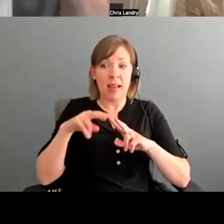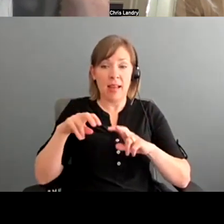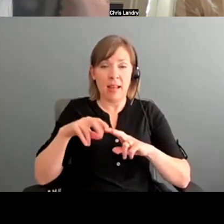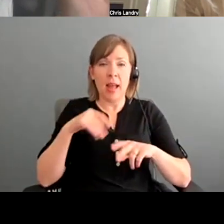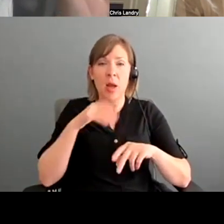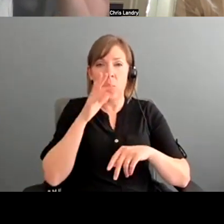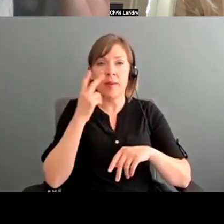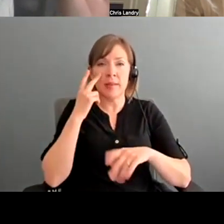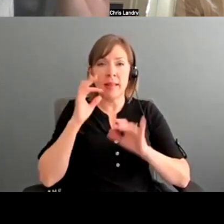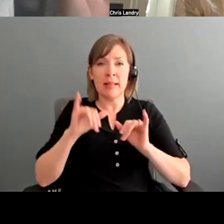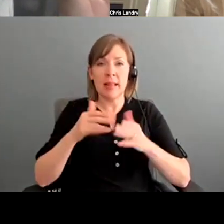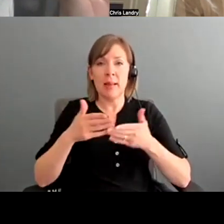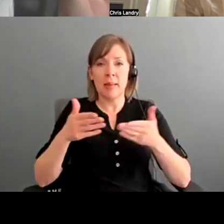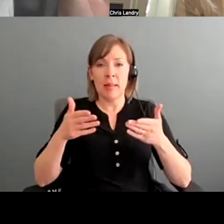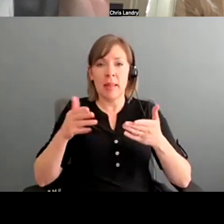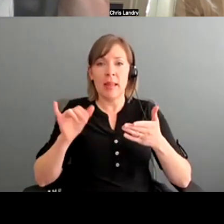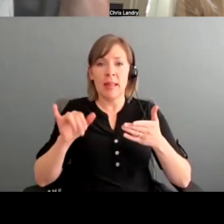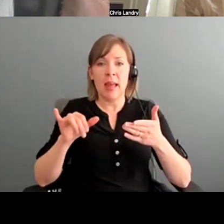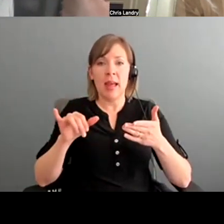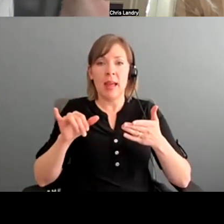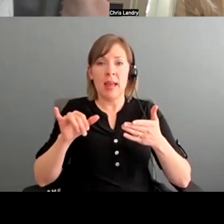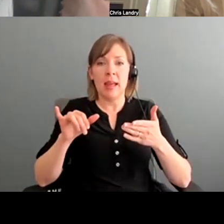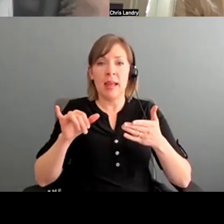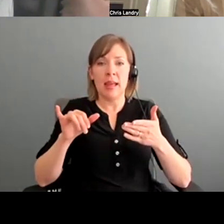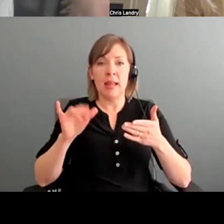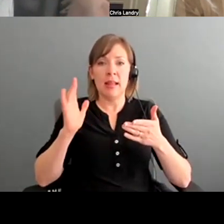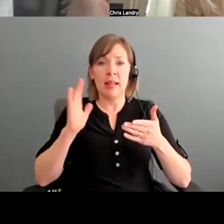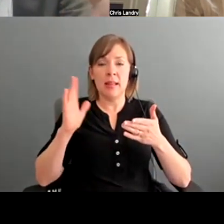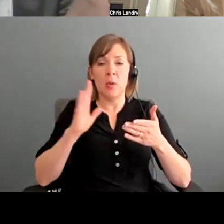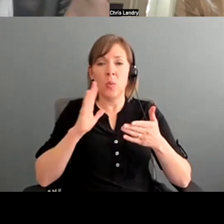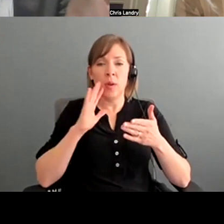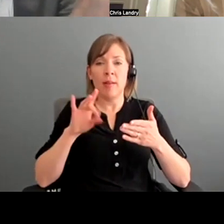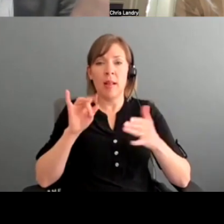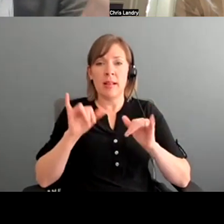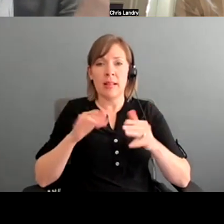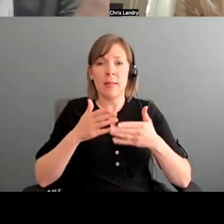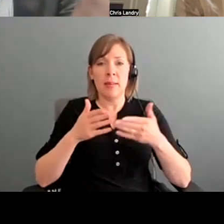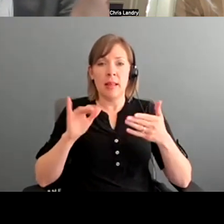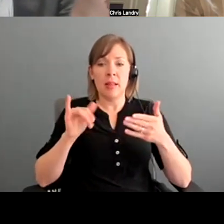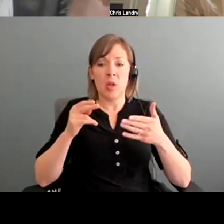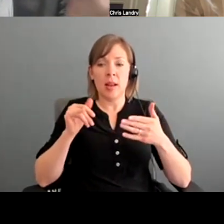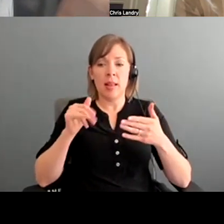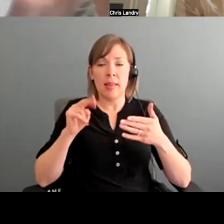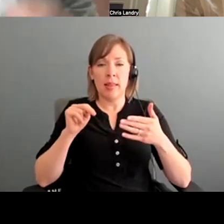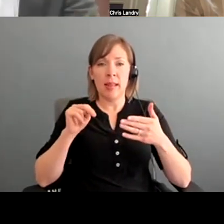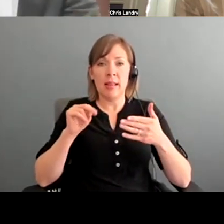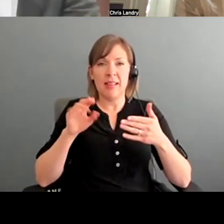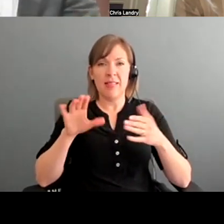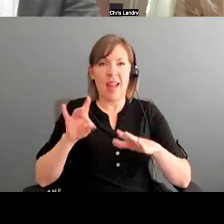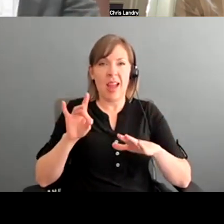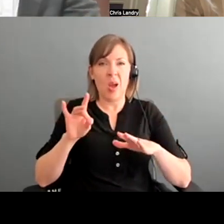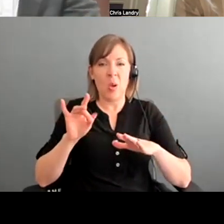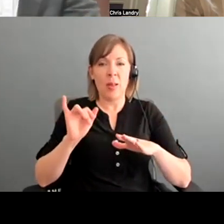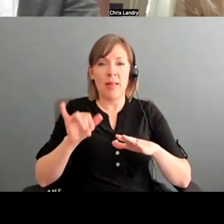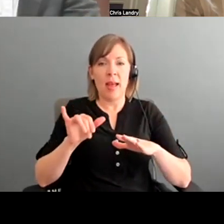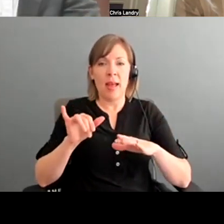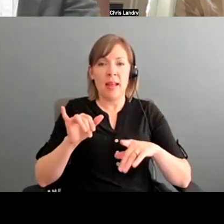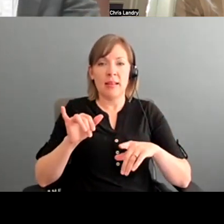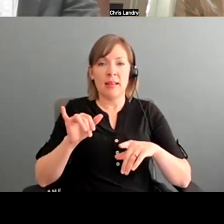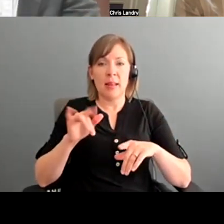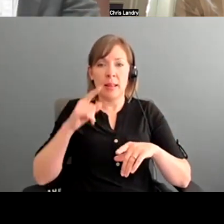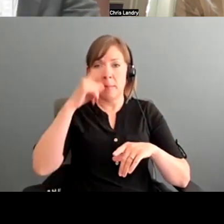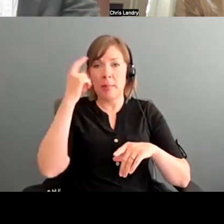seen the same thing that I would have found the same thing that Jonathan Metzl did, is that the